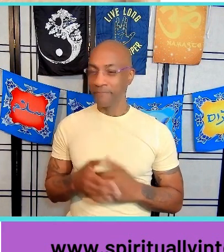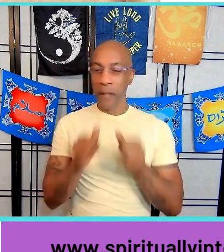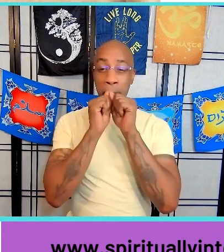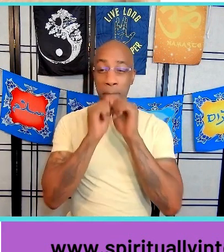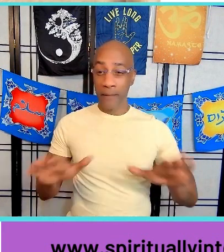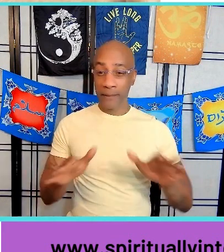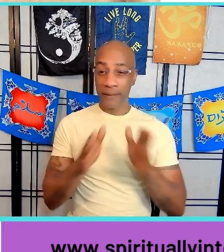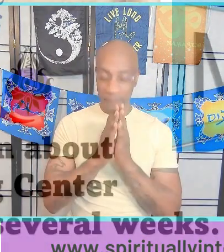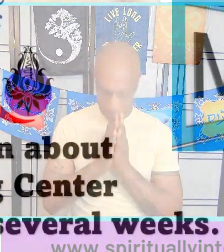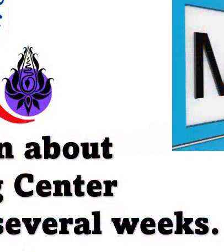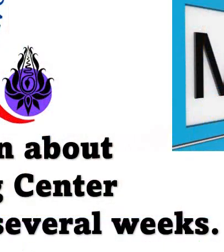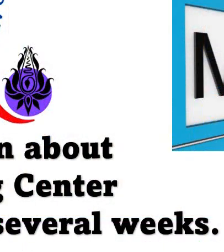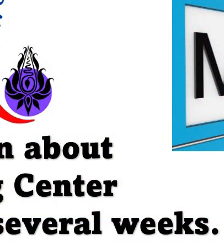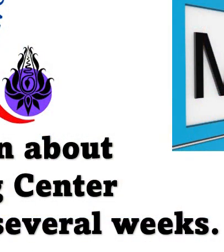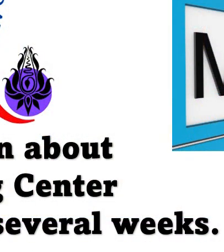soon. Blessings.